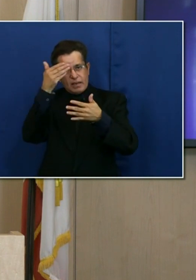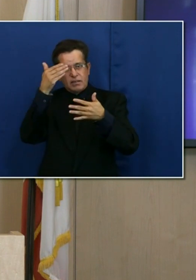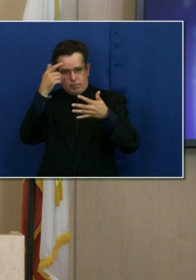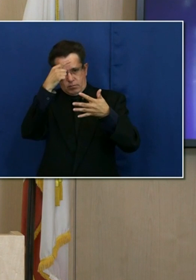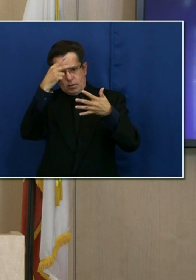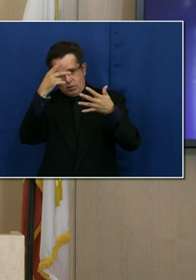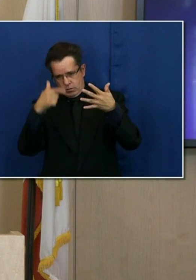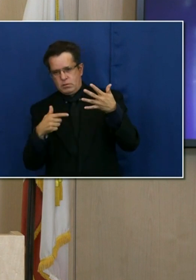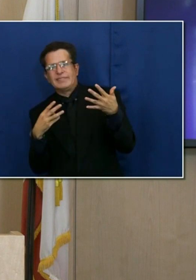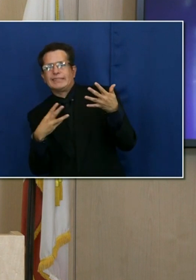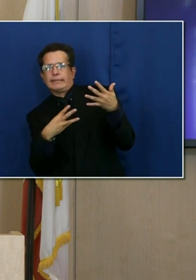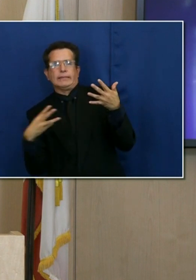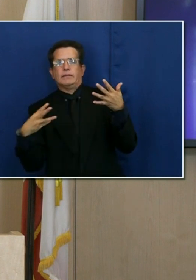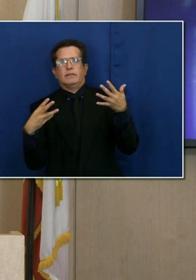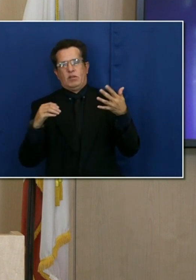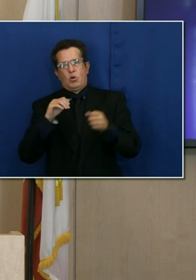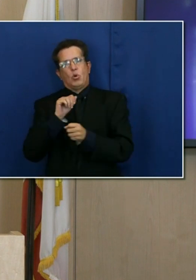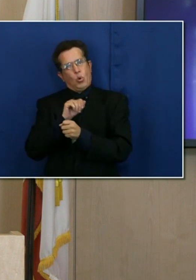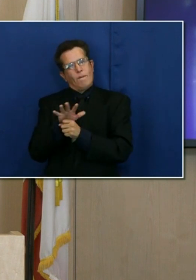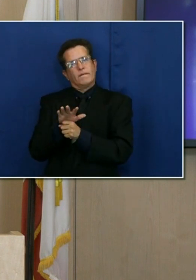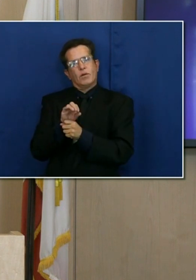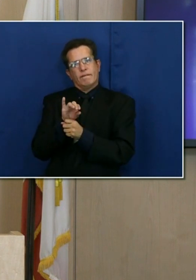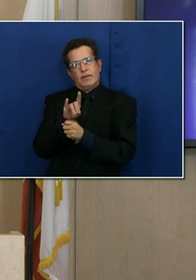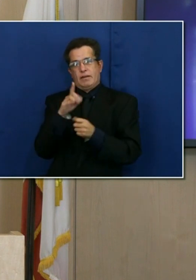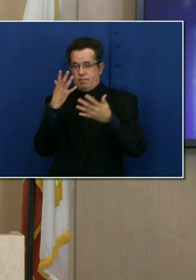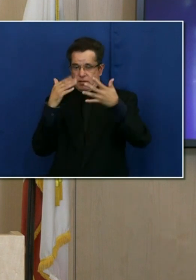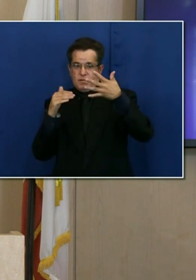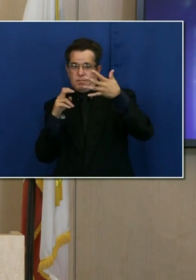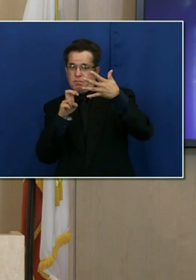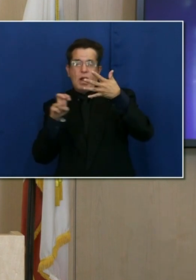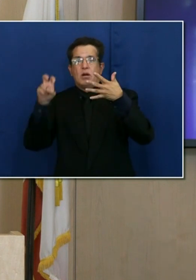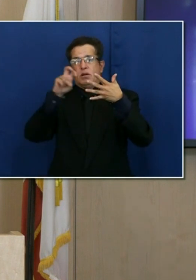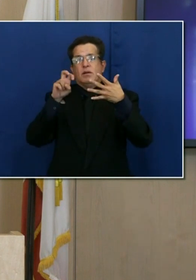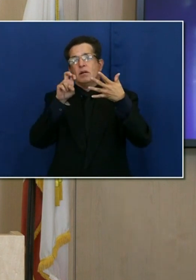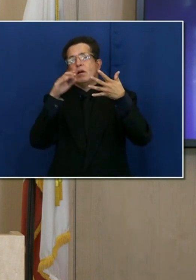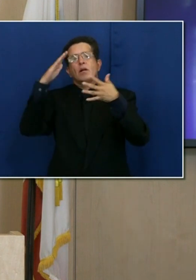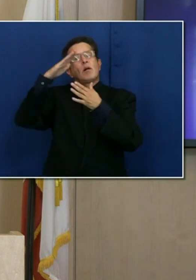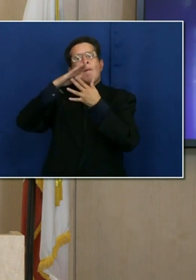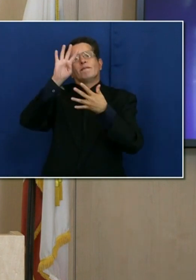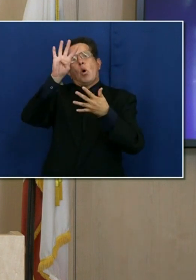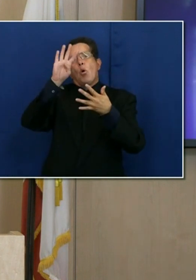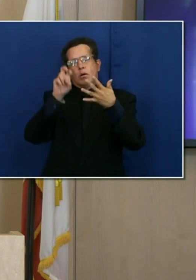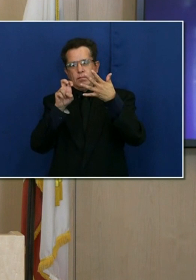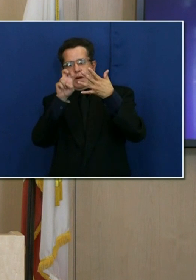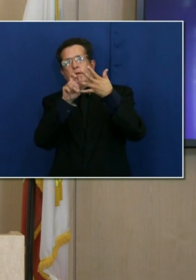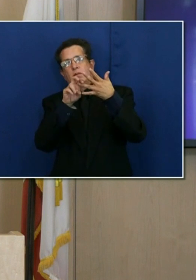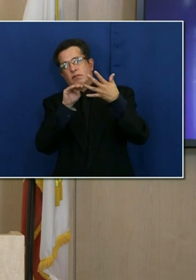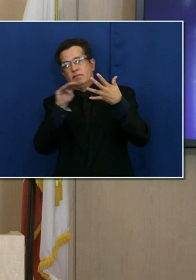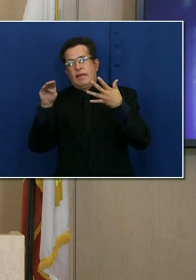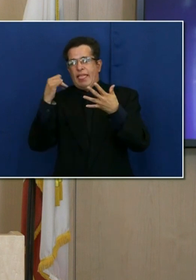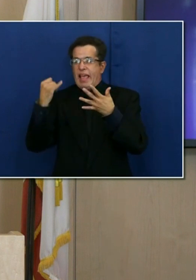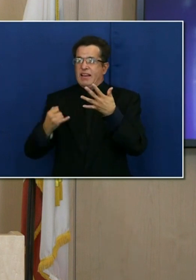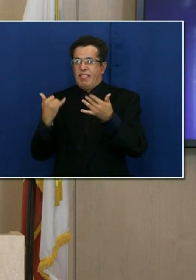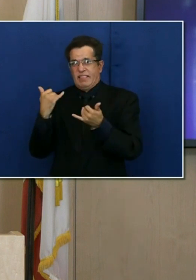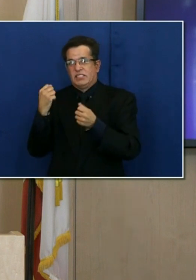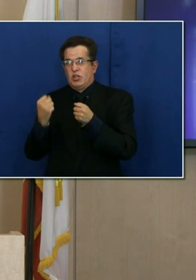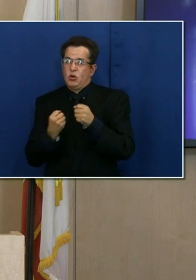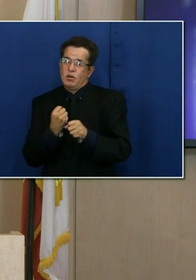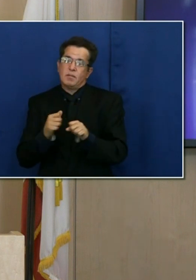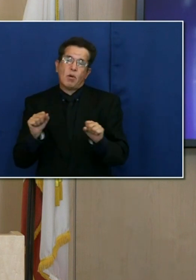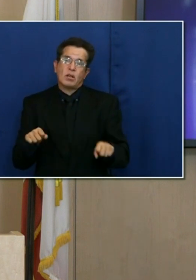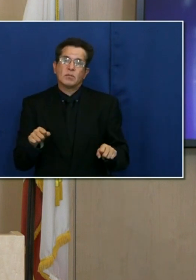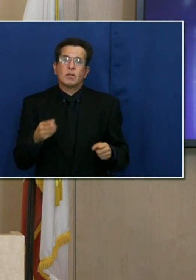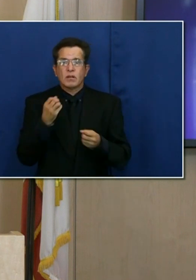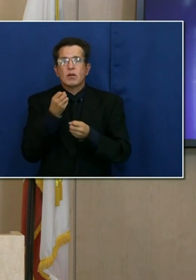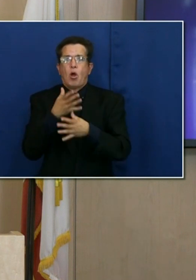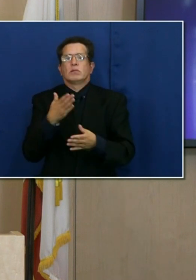it comes into the top 4 by the end of the year. And Dr. McDonald, one last question from Lindsay Winkley, and